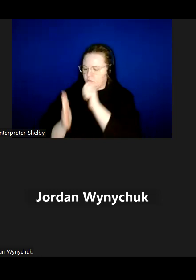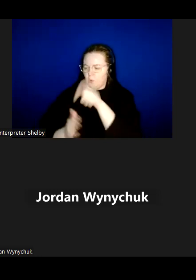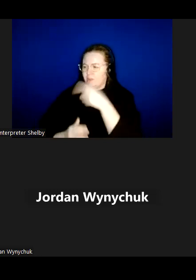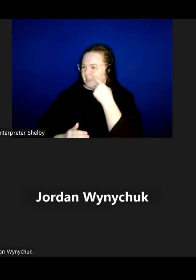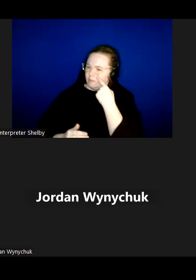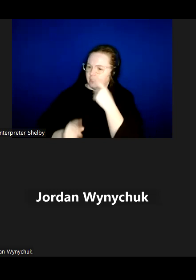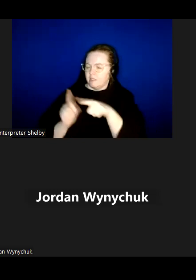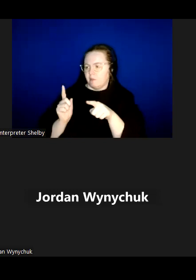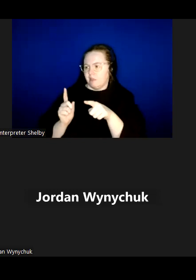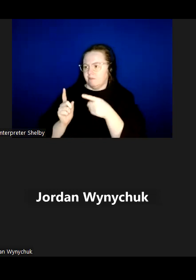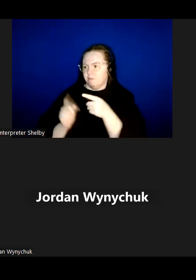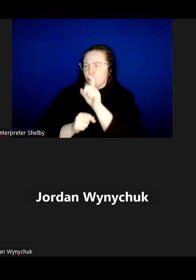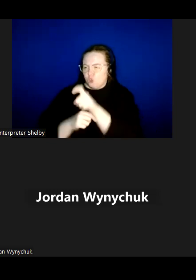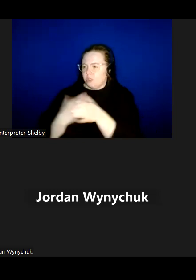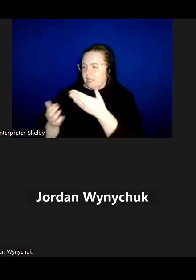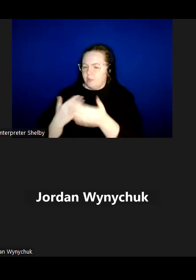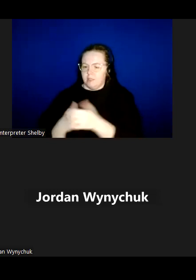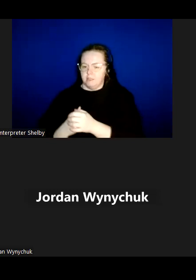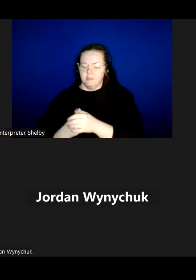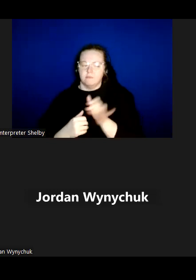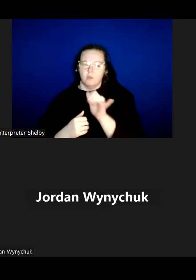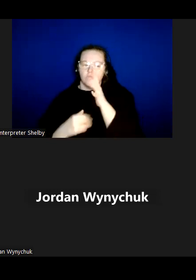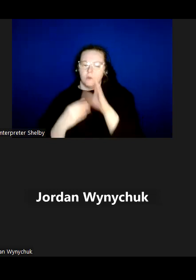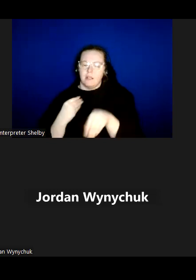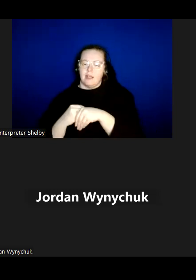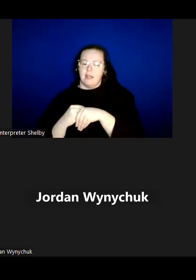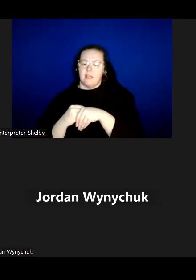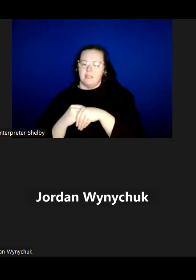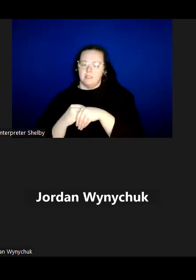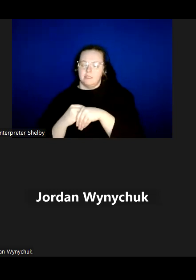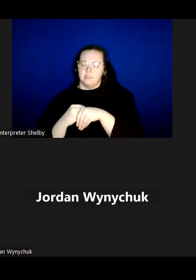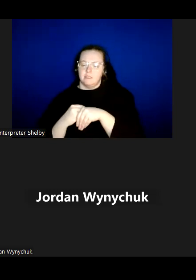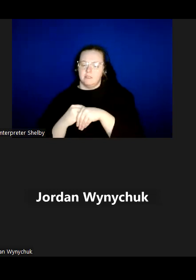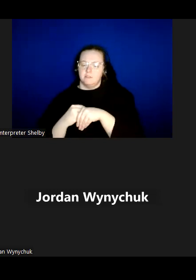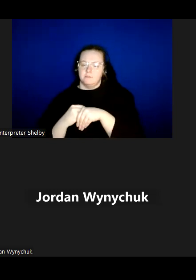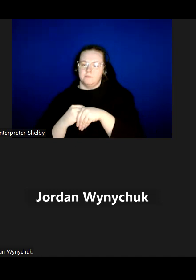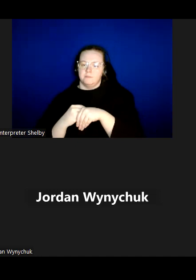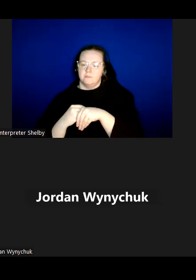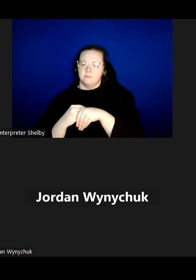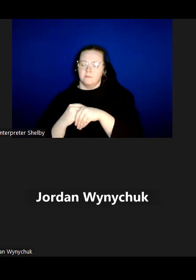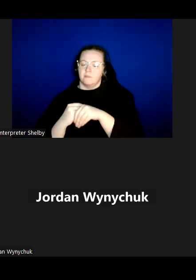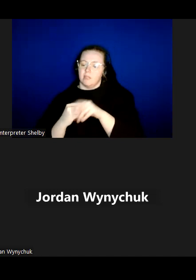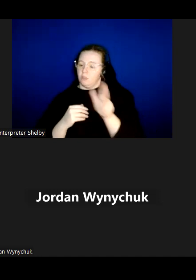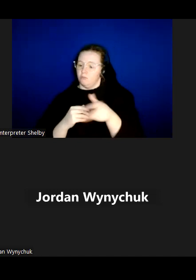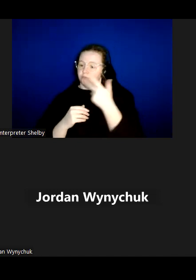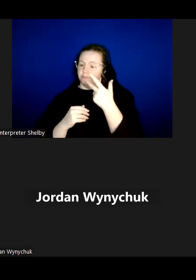witnessed. And I'm going to add the second question, or actually add to that. What about a videotaped